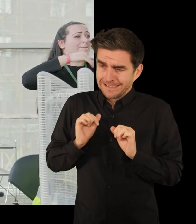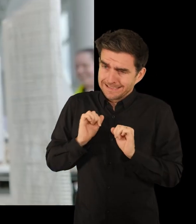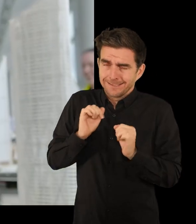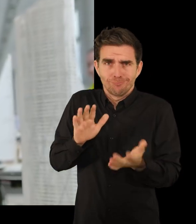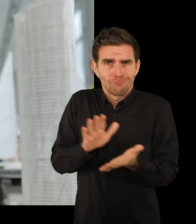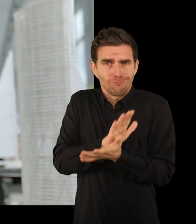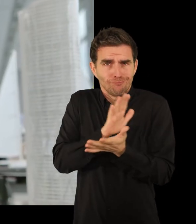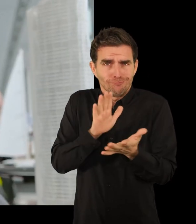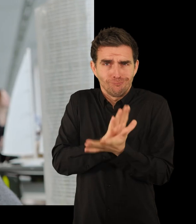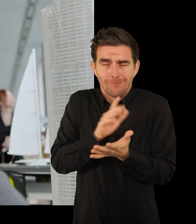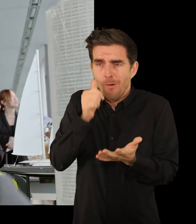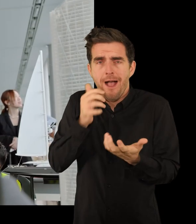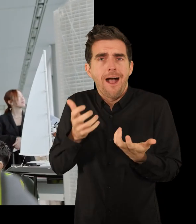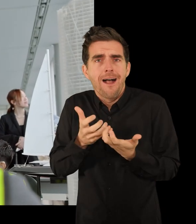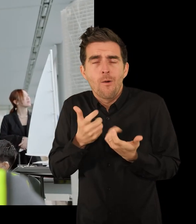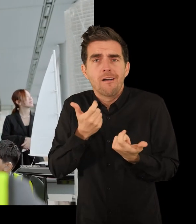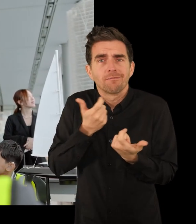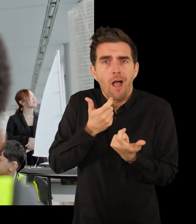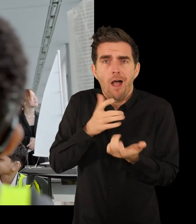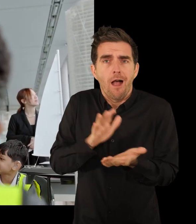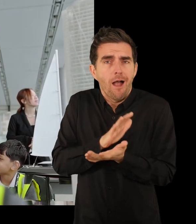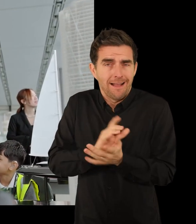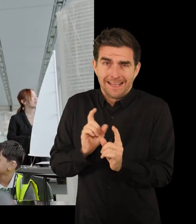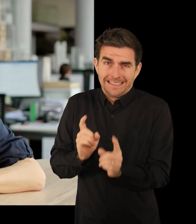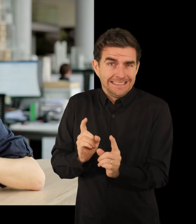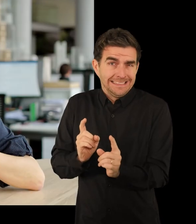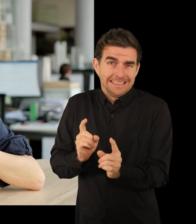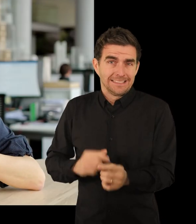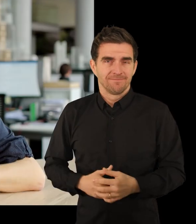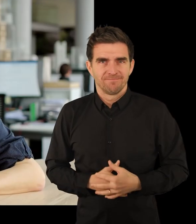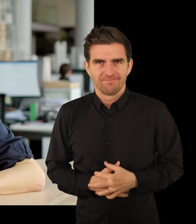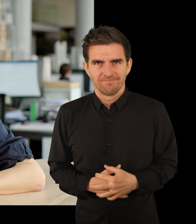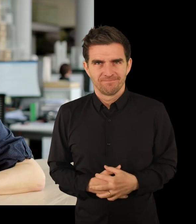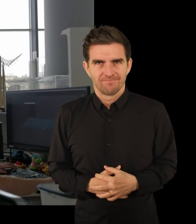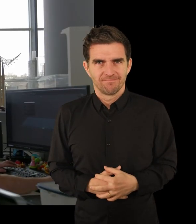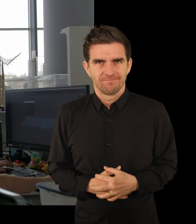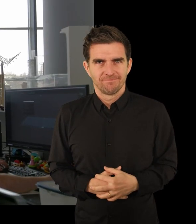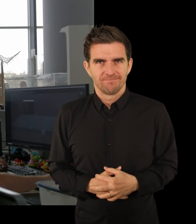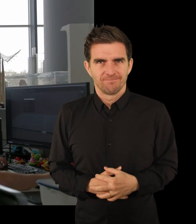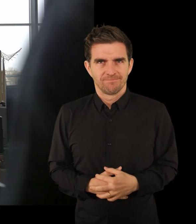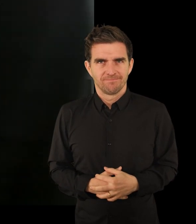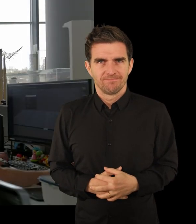It was just pure joy, just a little bit of fun, I think.